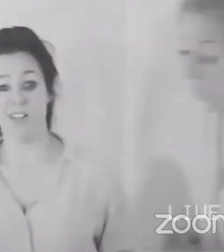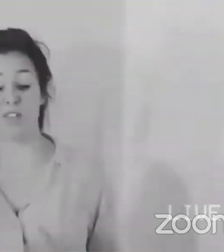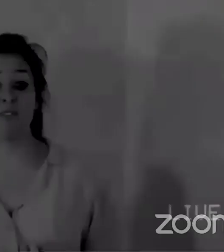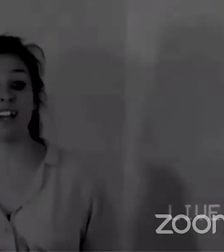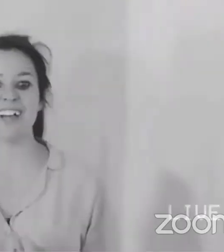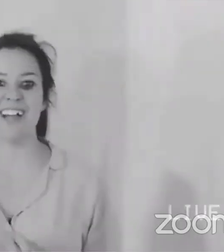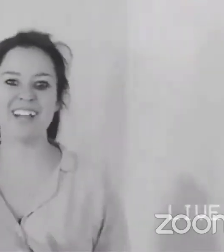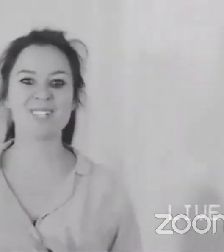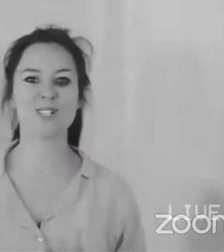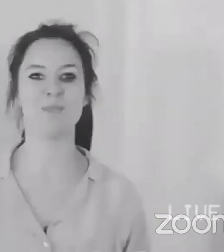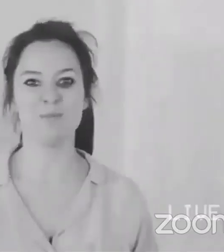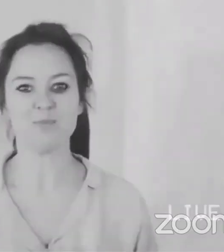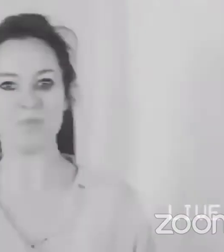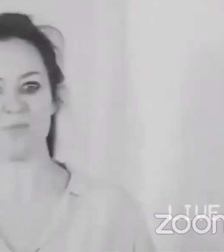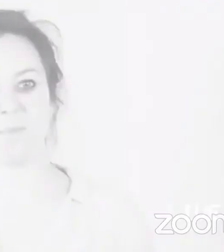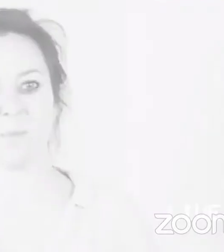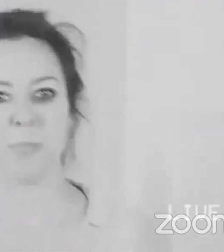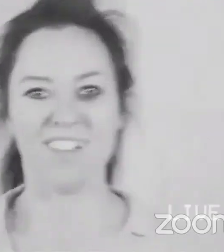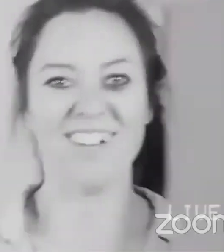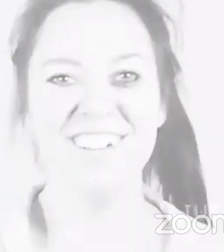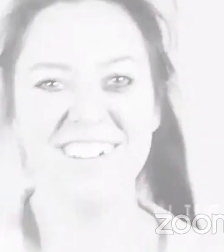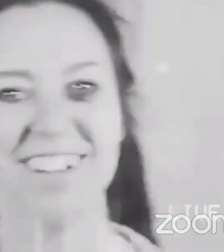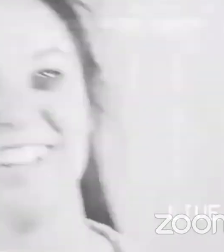And then Valera asks me...